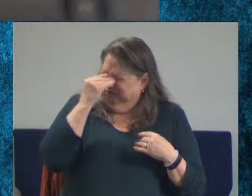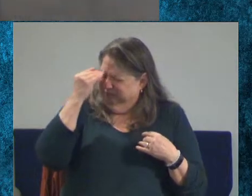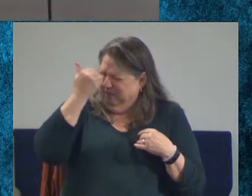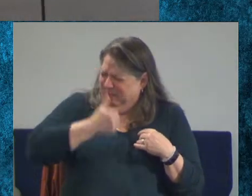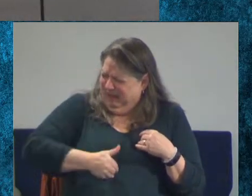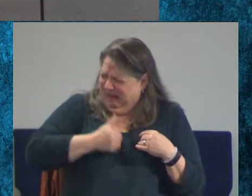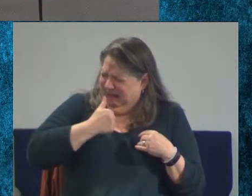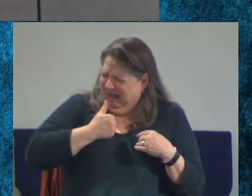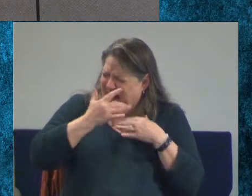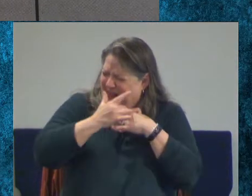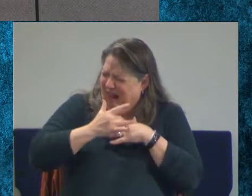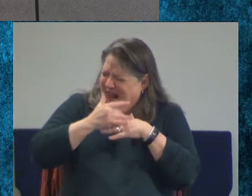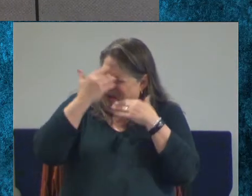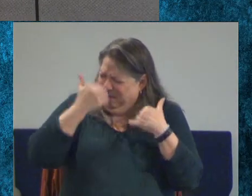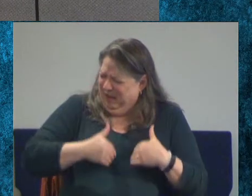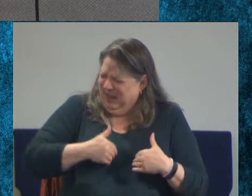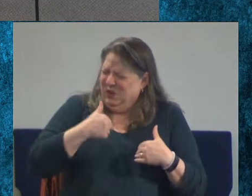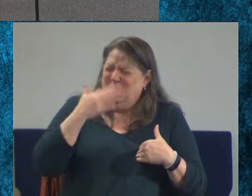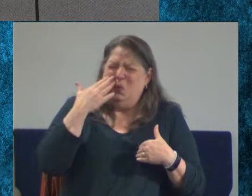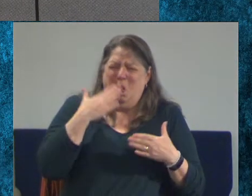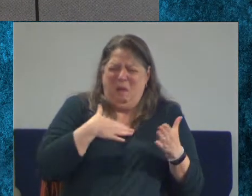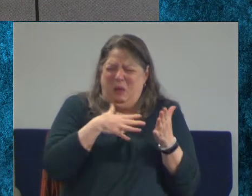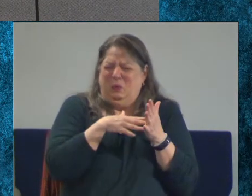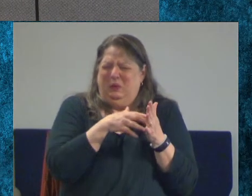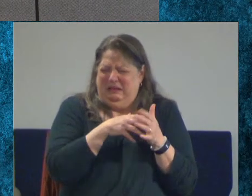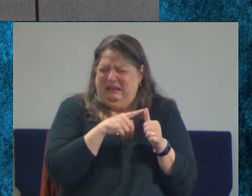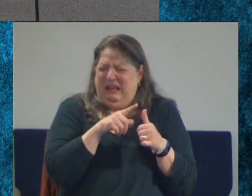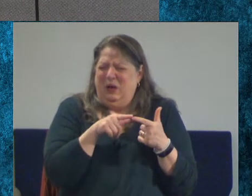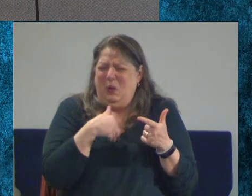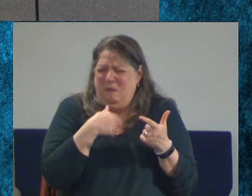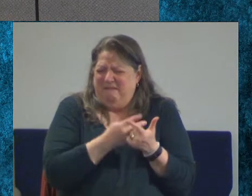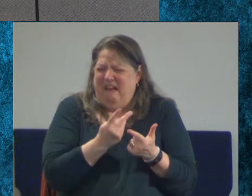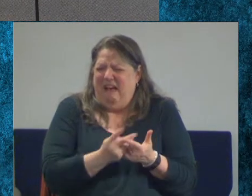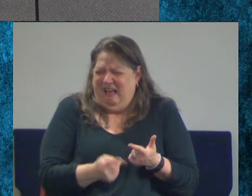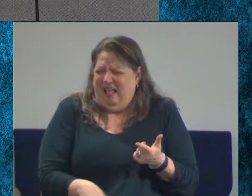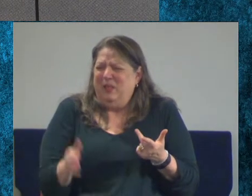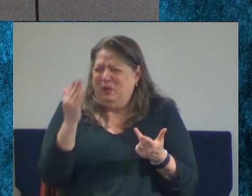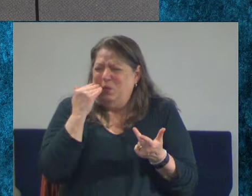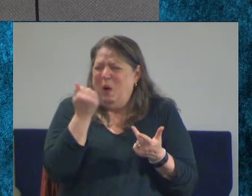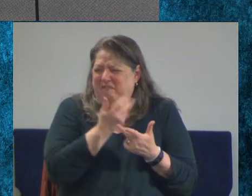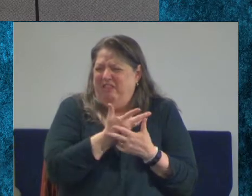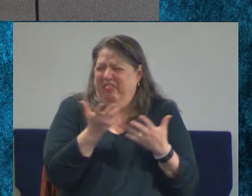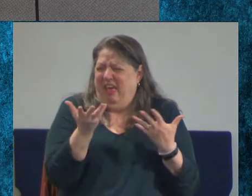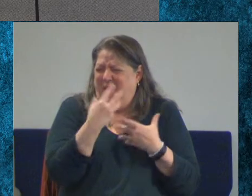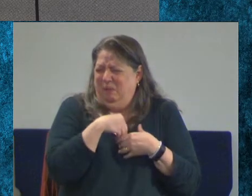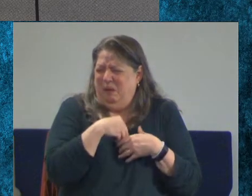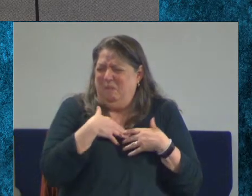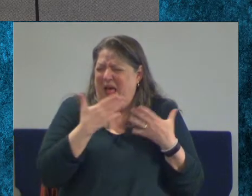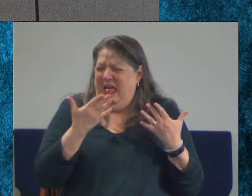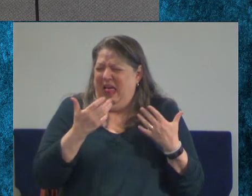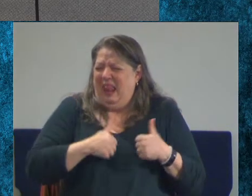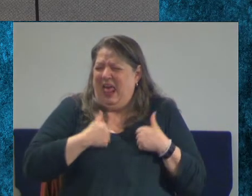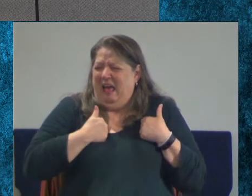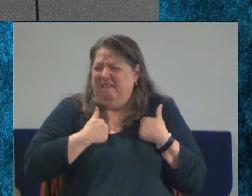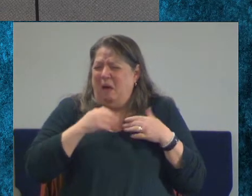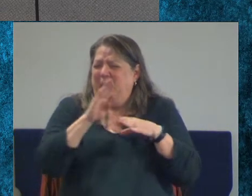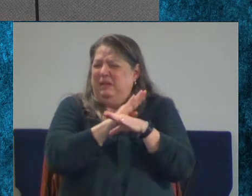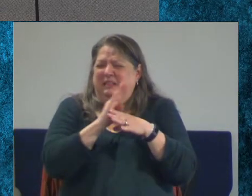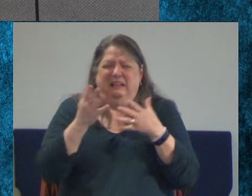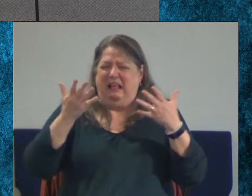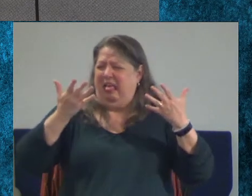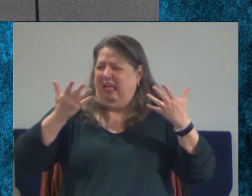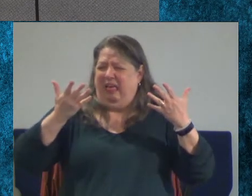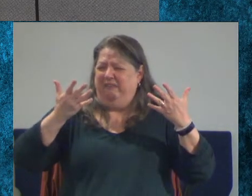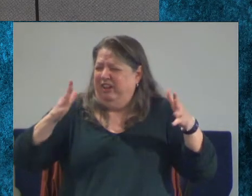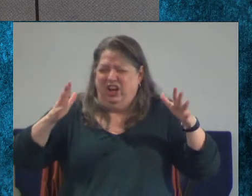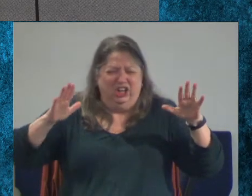fault, every failure, every weakness, every struggle. You see every unfinished project in our lives, unfinished business.